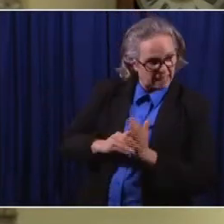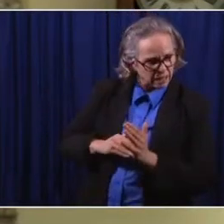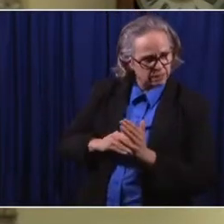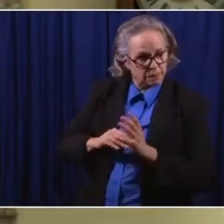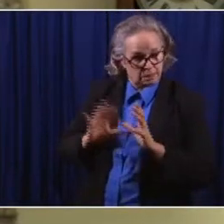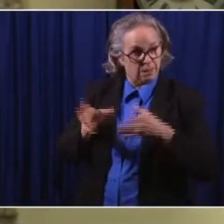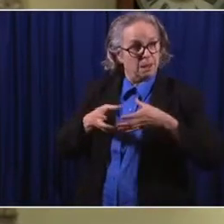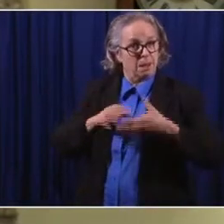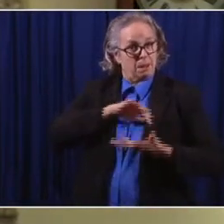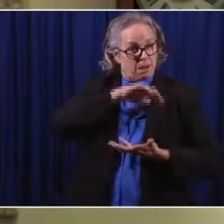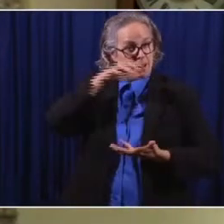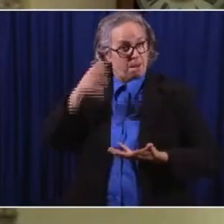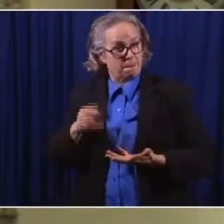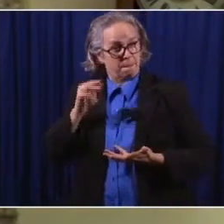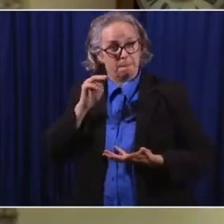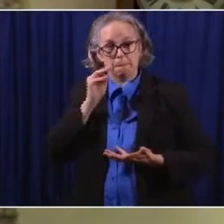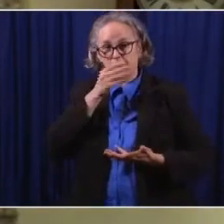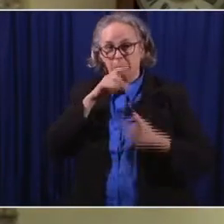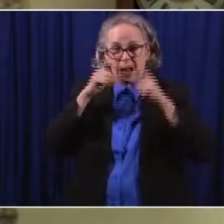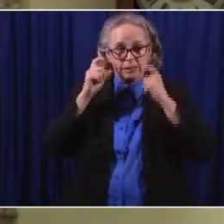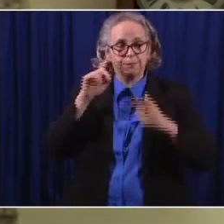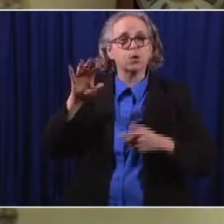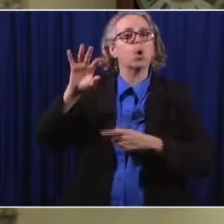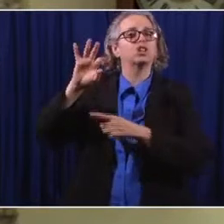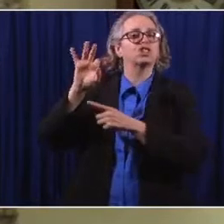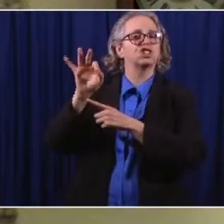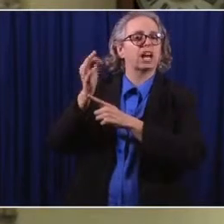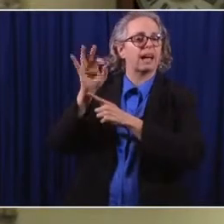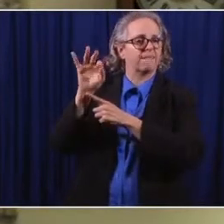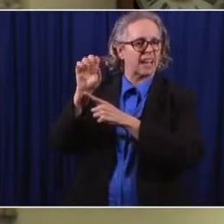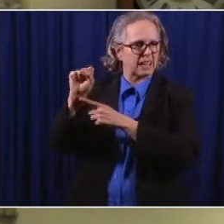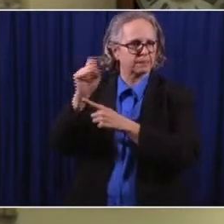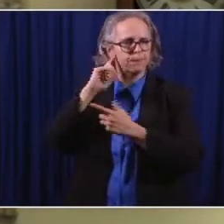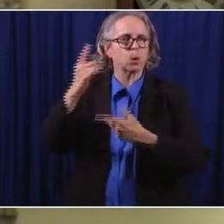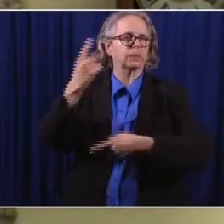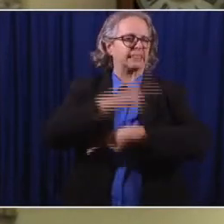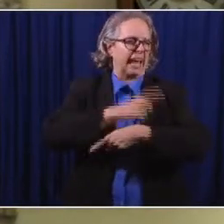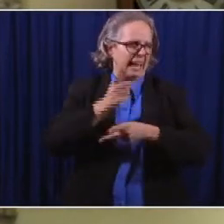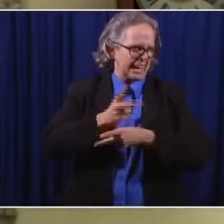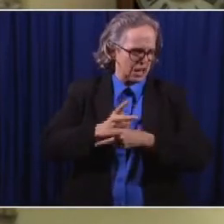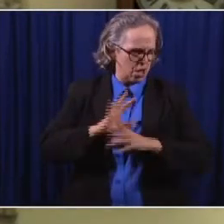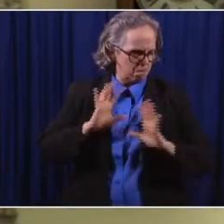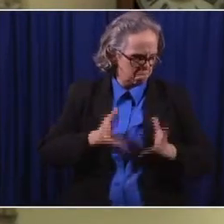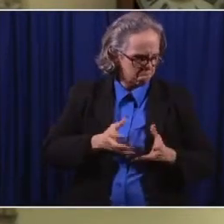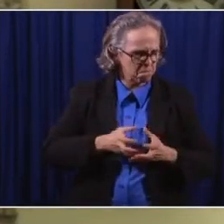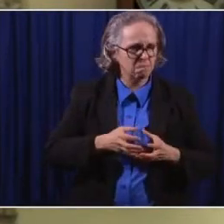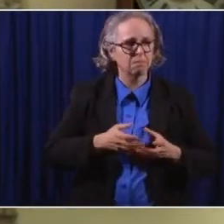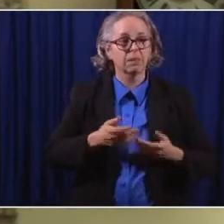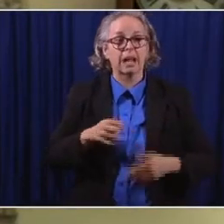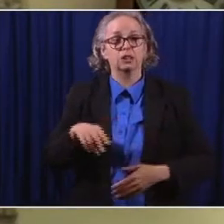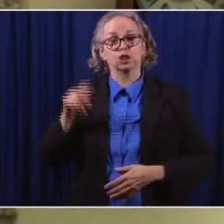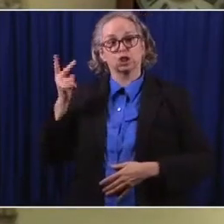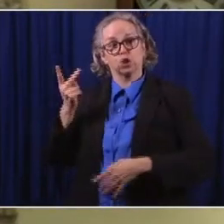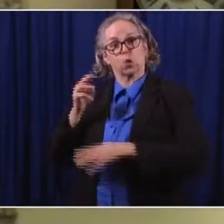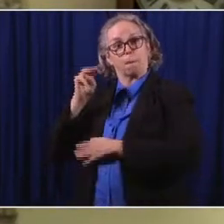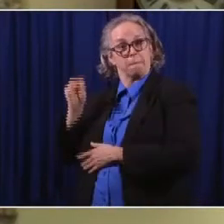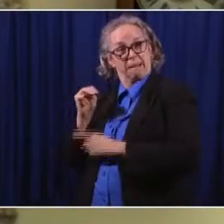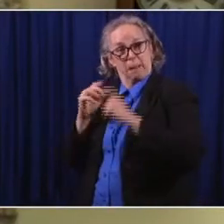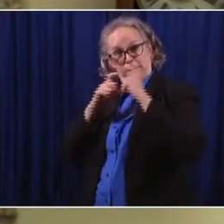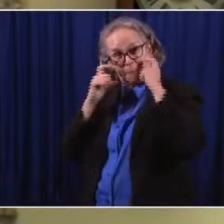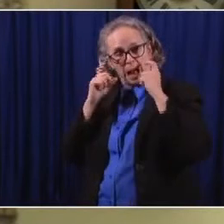to distribute to daycare centers. An additional 2 million masks will go to programs and organizations that